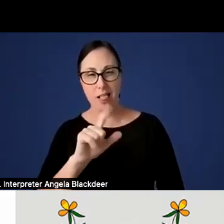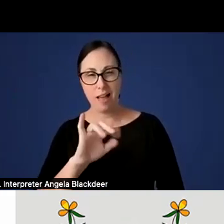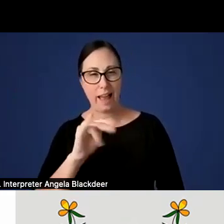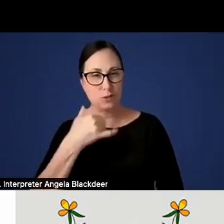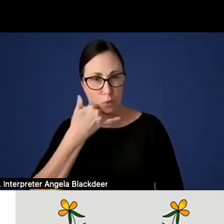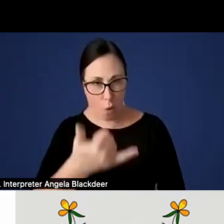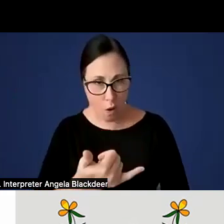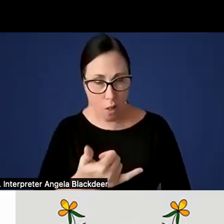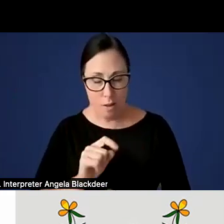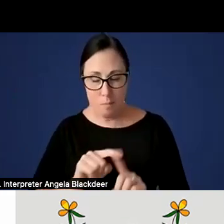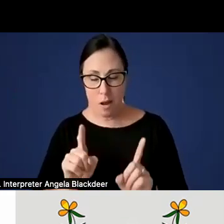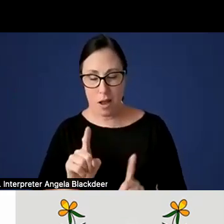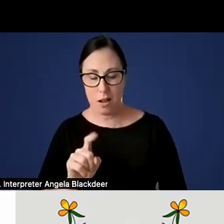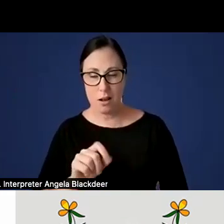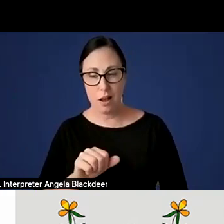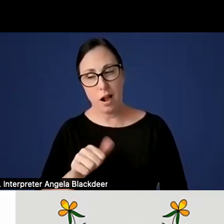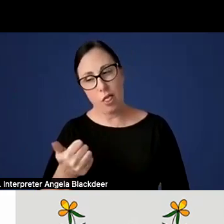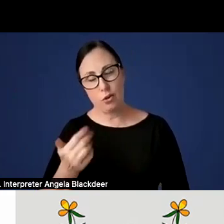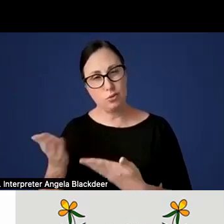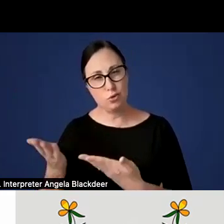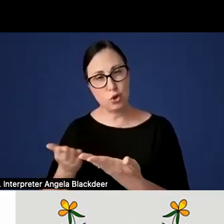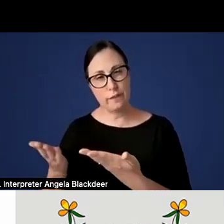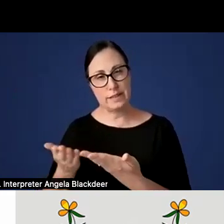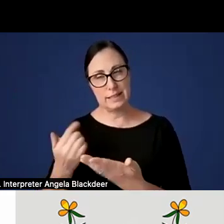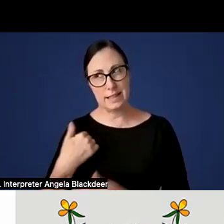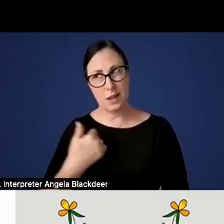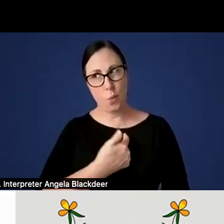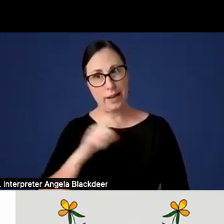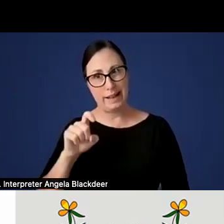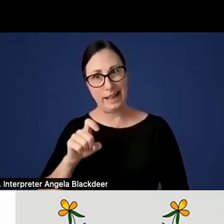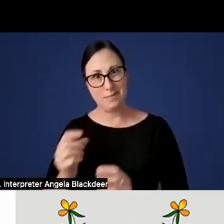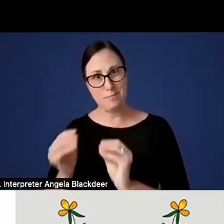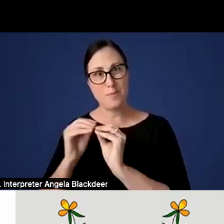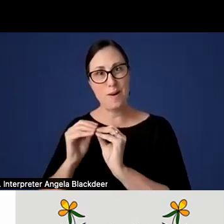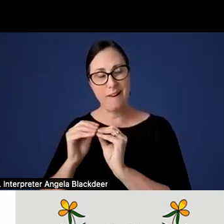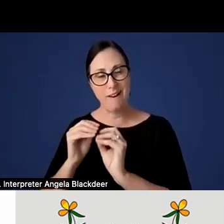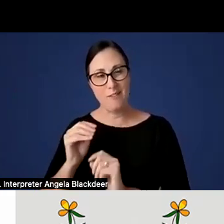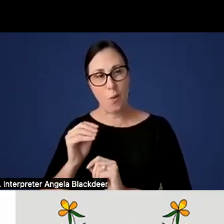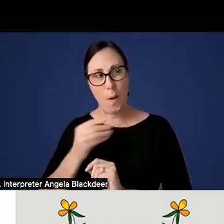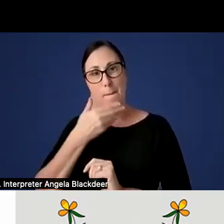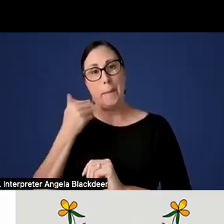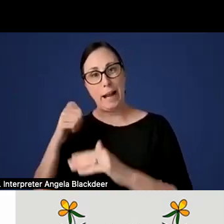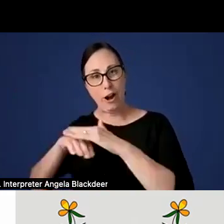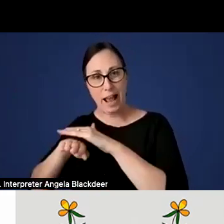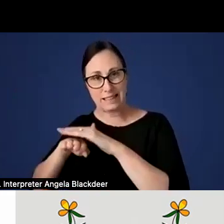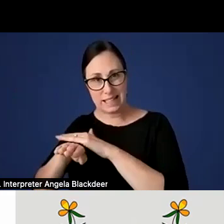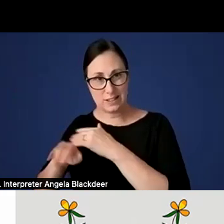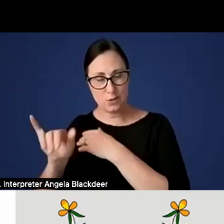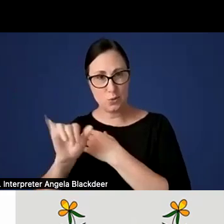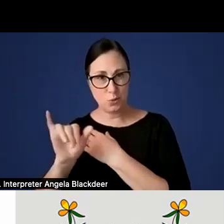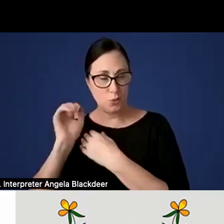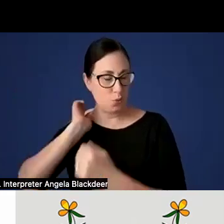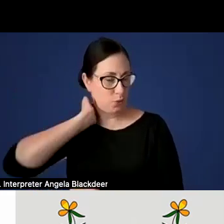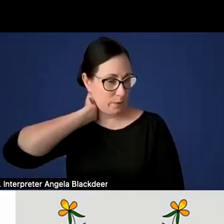services, that we need more of, or that we need better access to. I